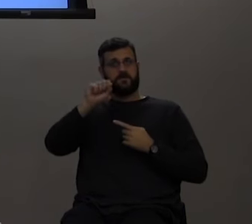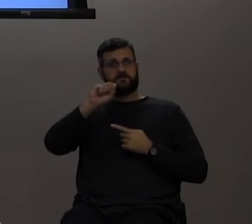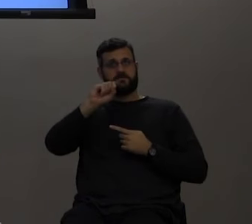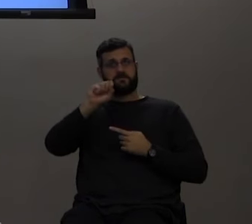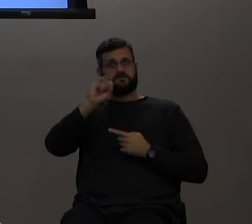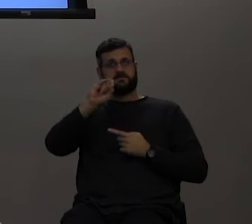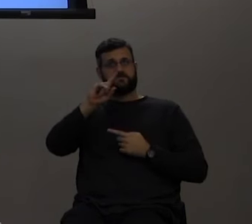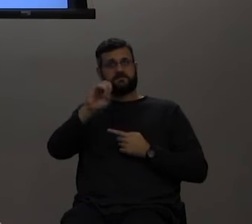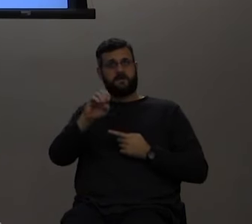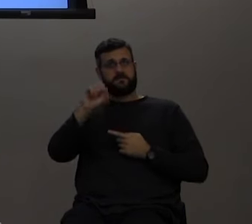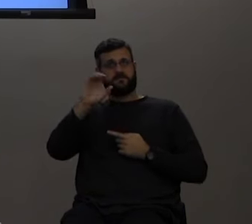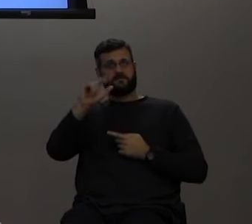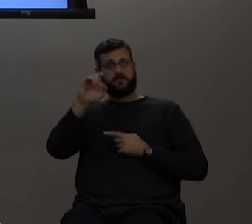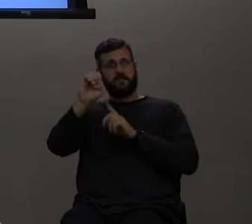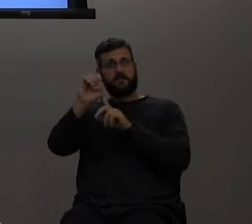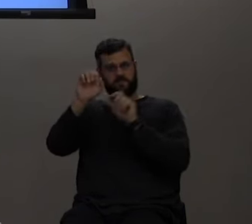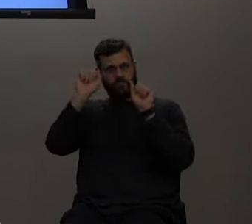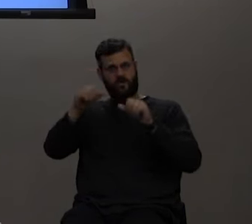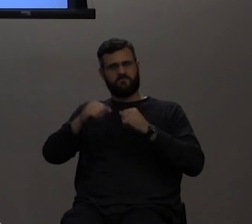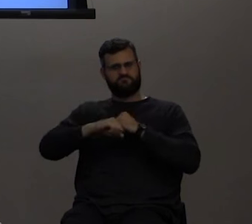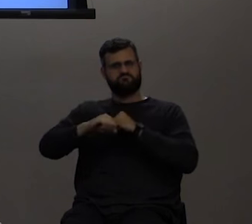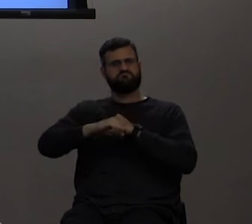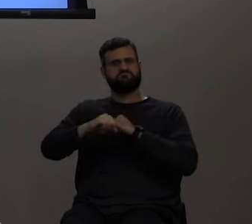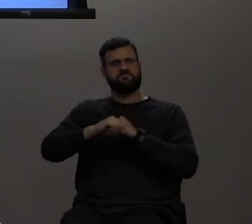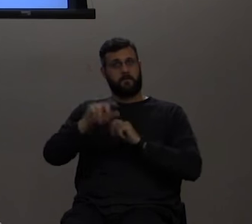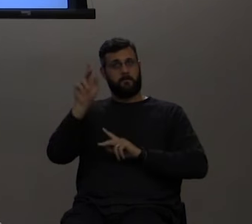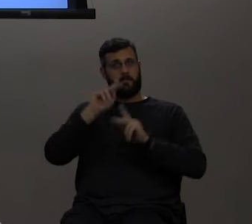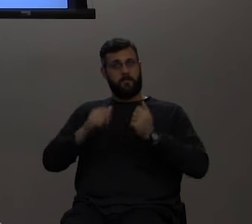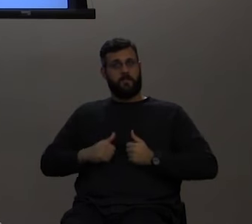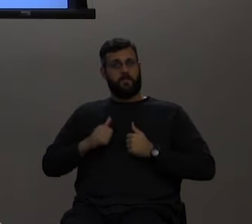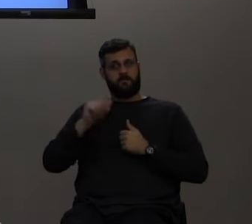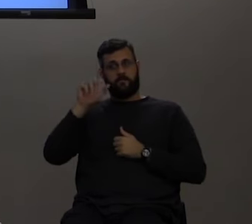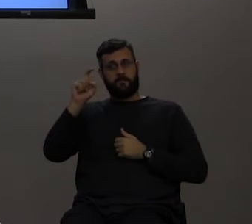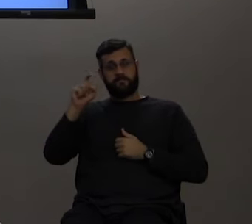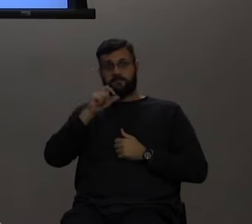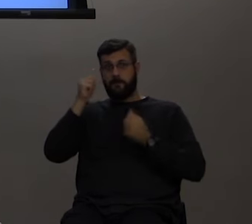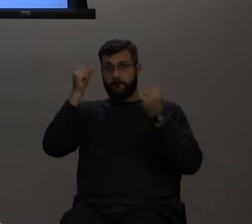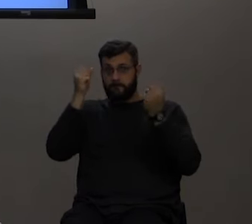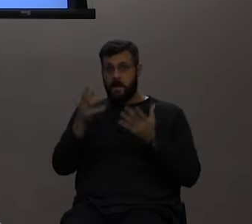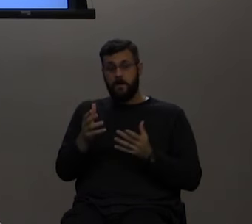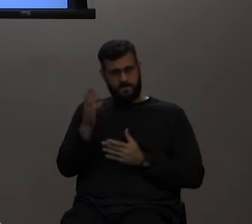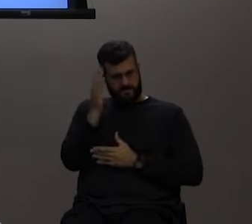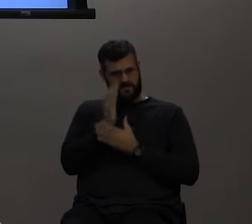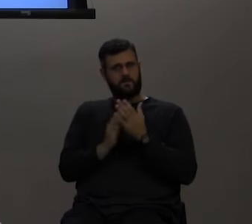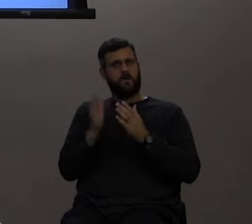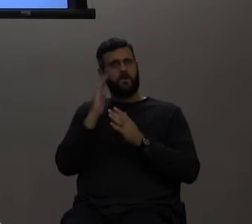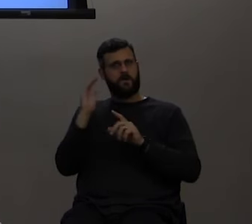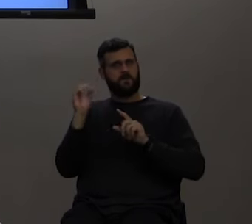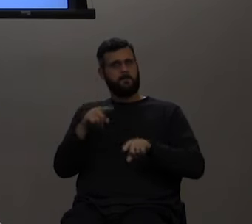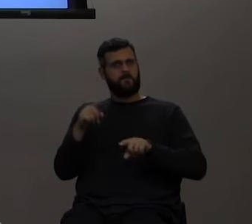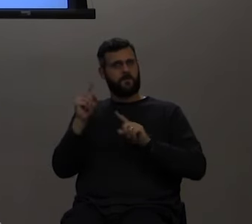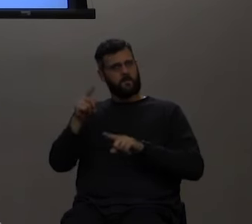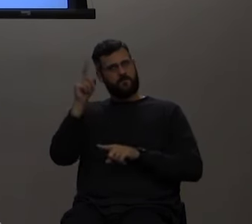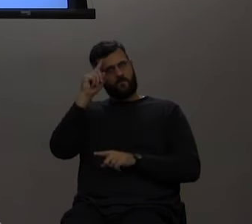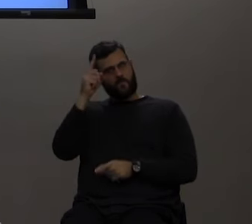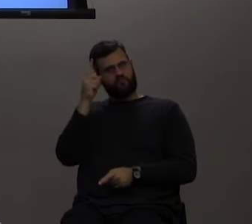we also can make sure we can sell that. Even Lexington folks, not a ton, but even Lexington folks will come down here if we have the right